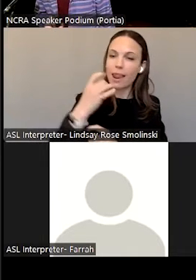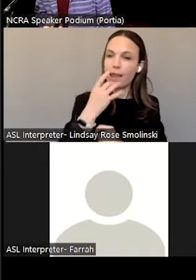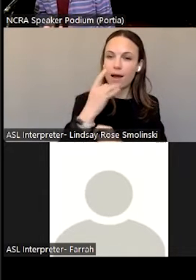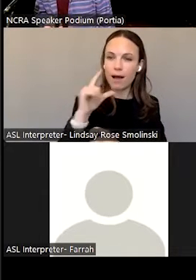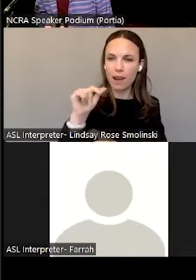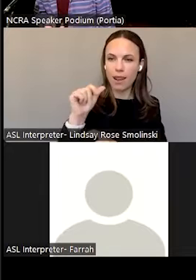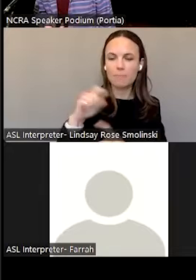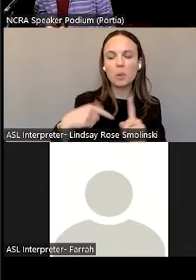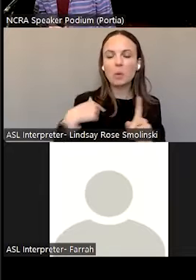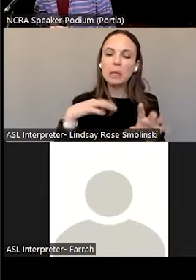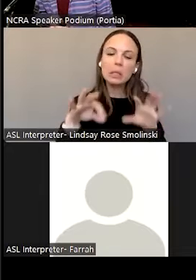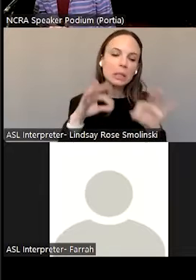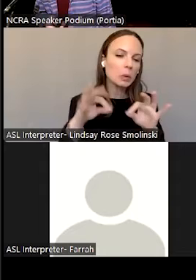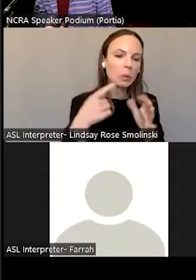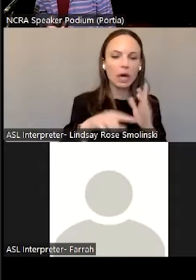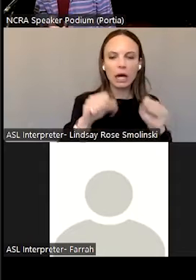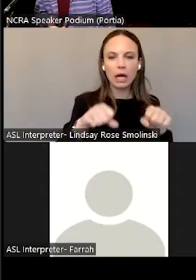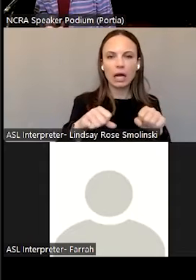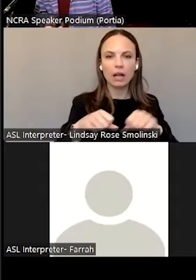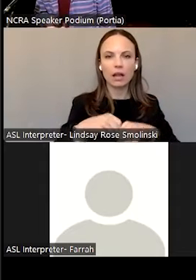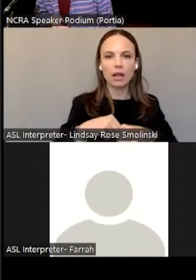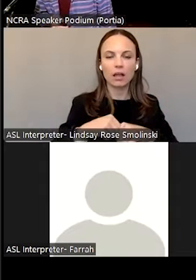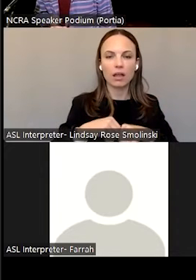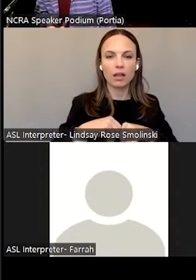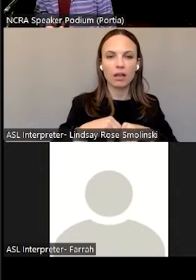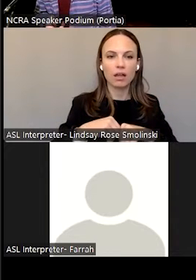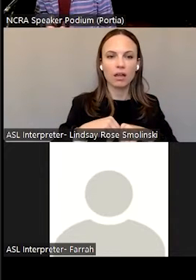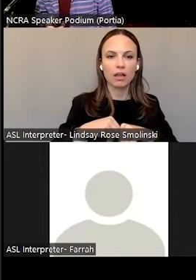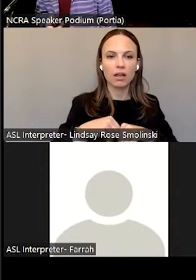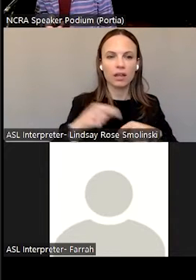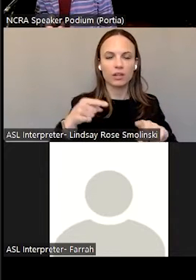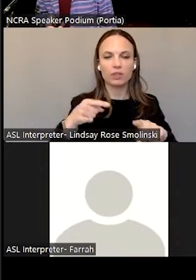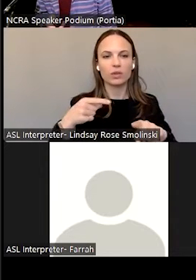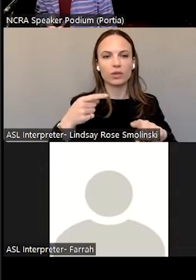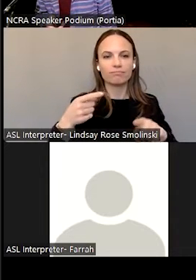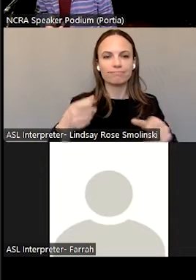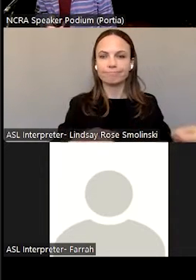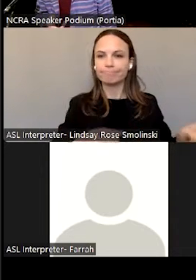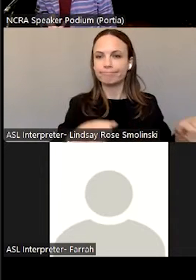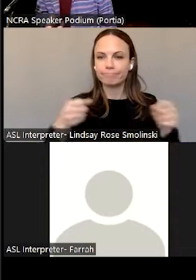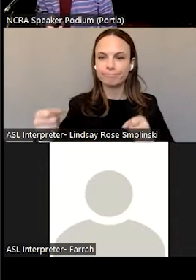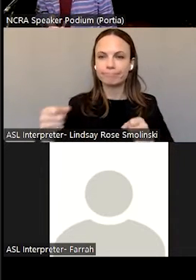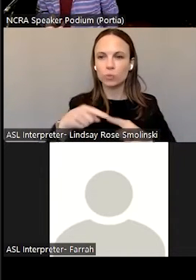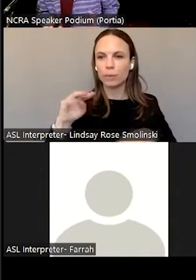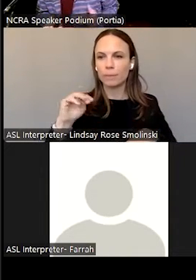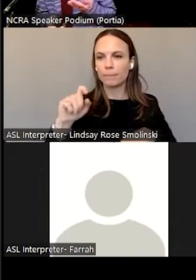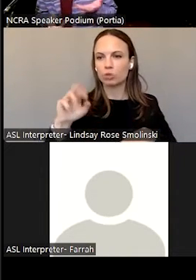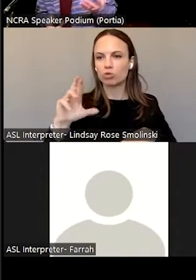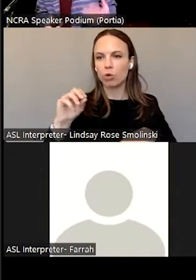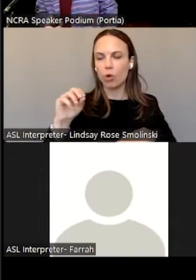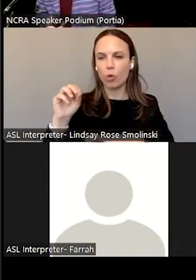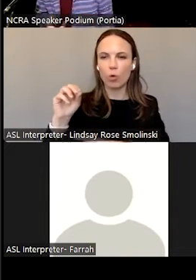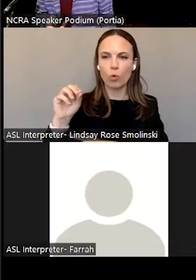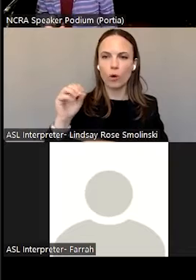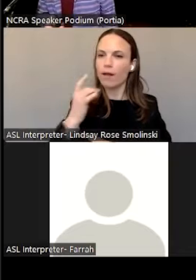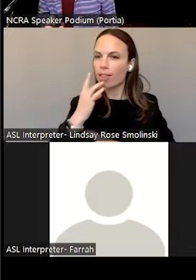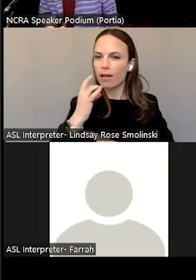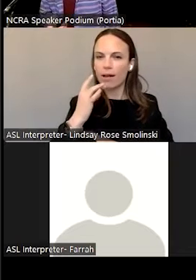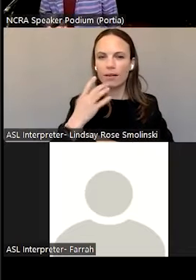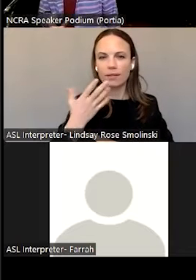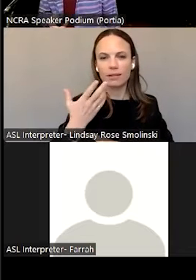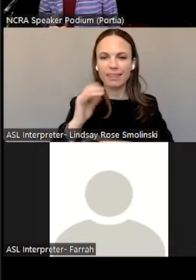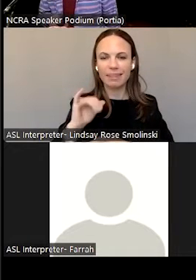can out of the bins. Here we are taking some back to Metro Lighting, so that's maybe a typical